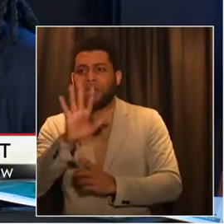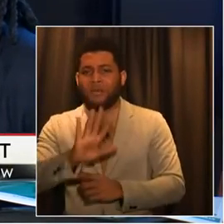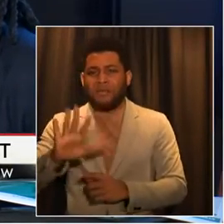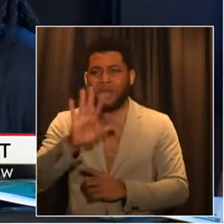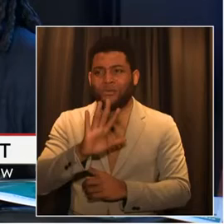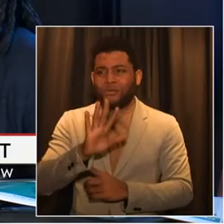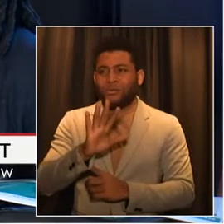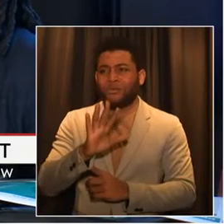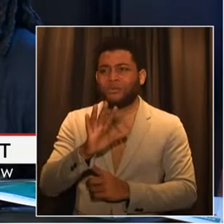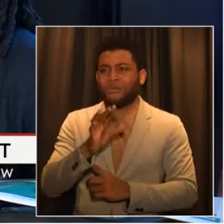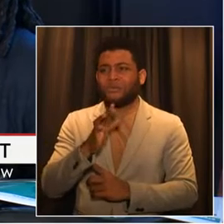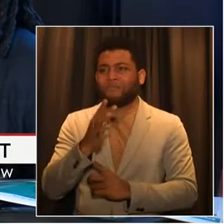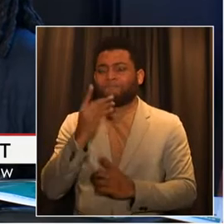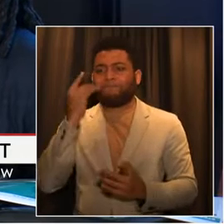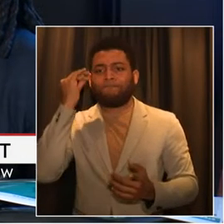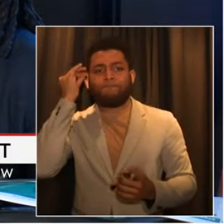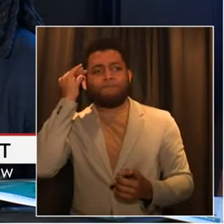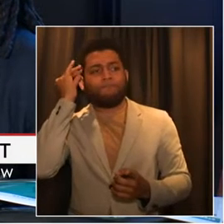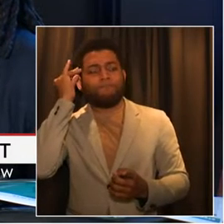what was it?